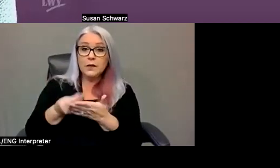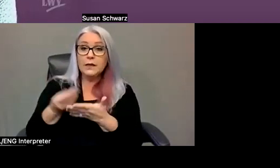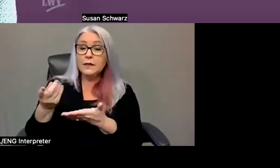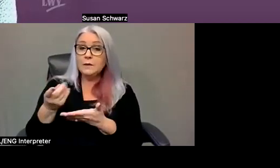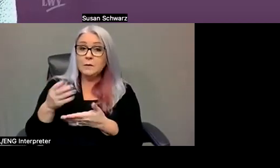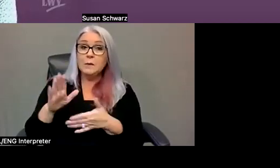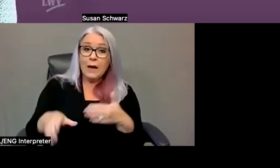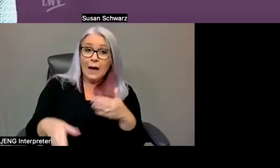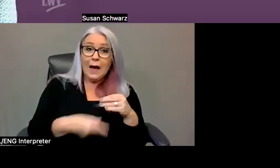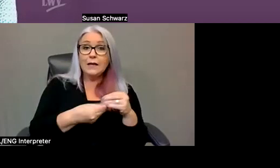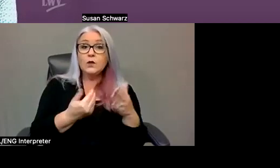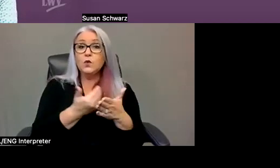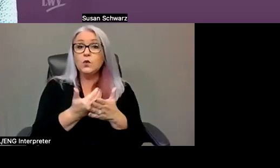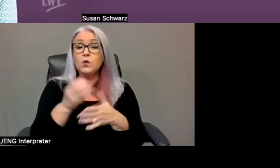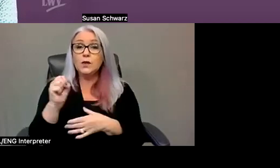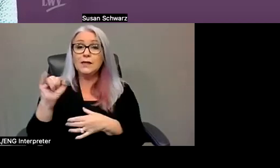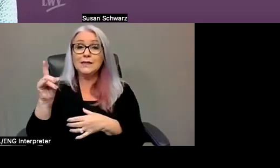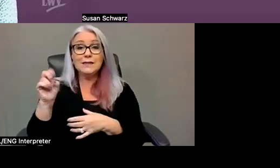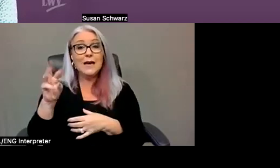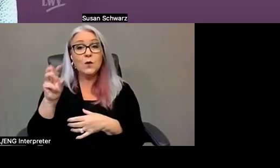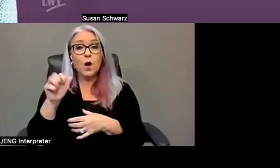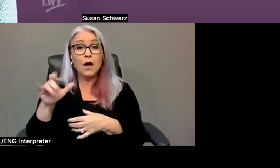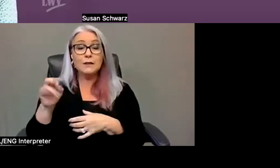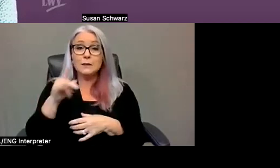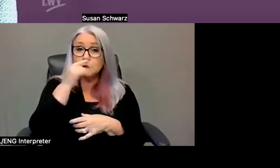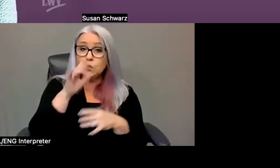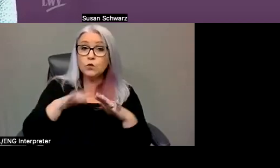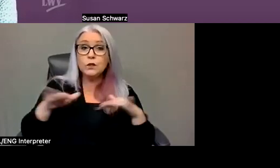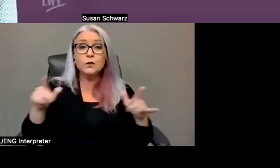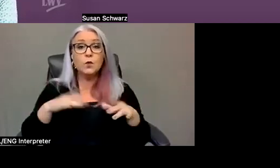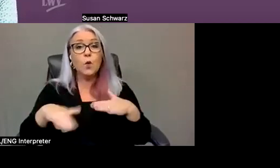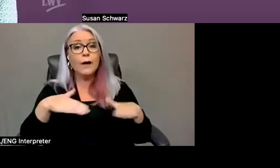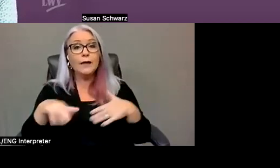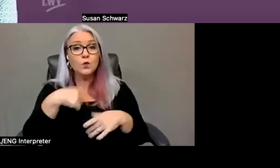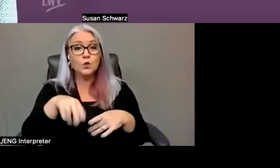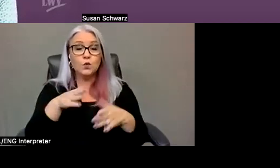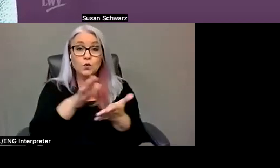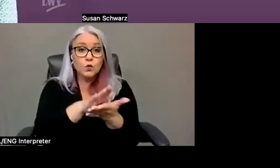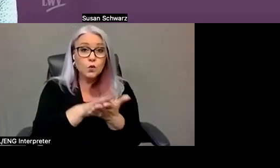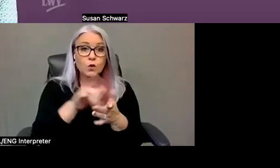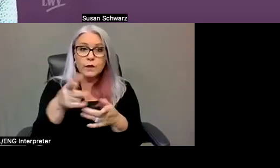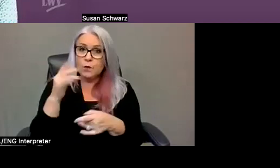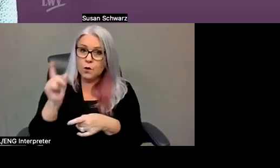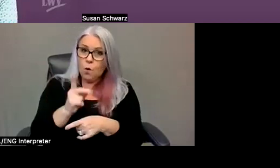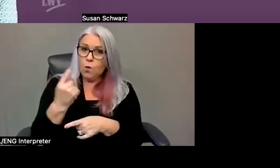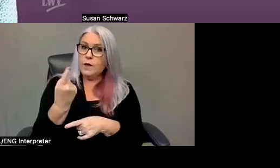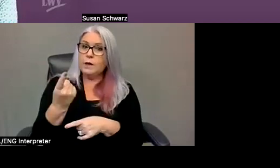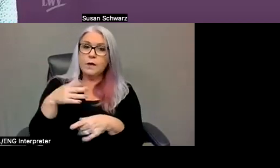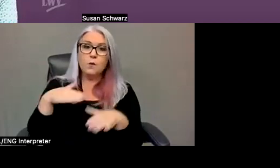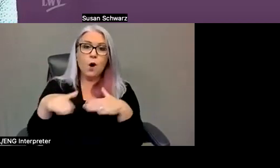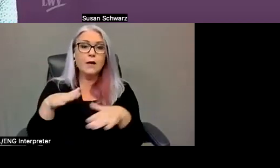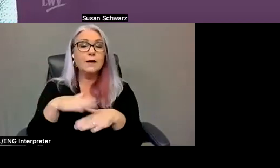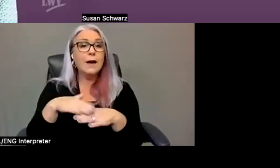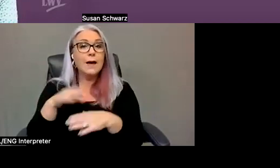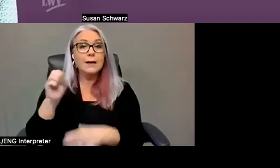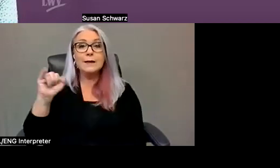been any right now. So when kids walk to school, they will be walking solely on sidewalks, and that's something that we want to encourage and we're